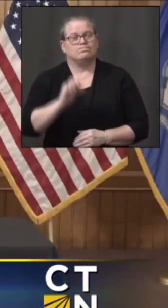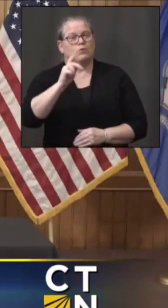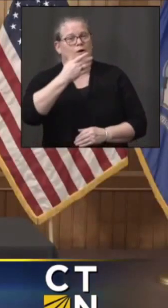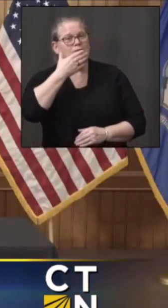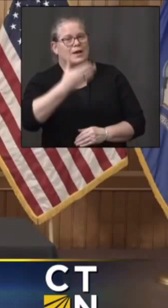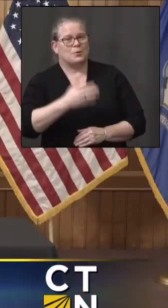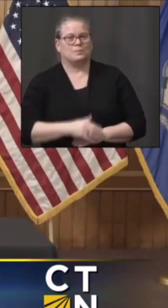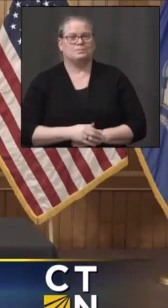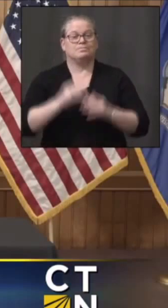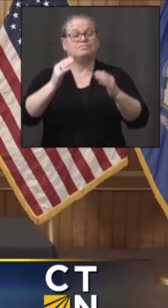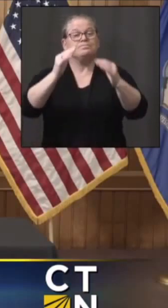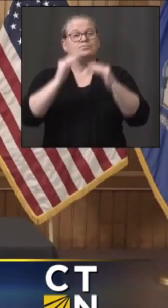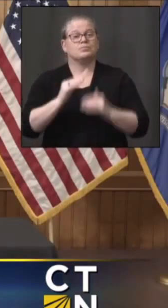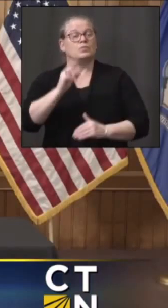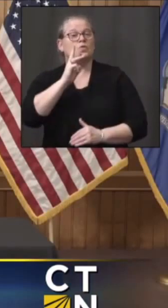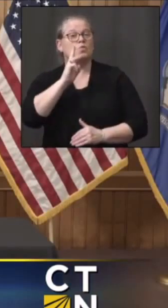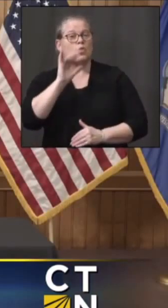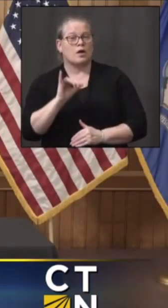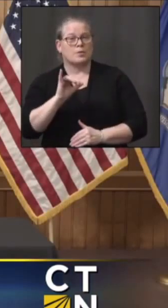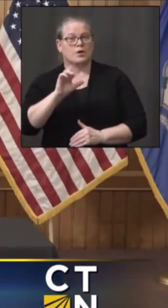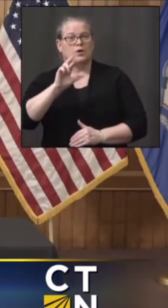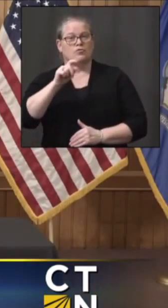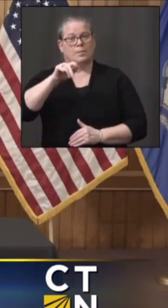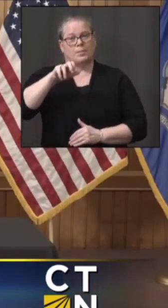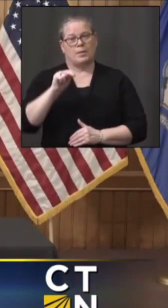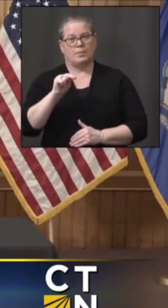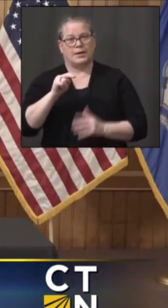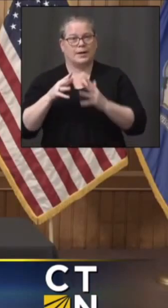The Waterbury Republican American.